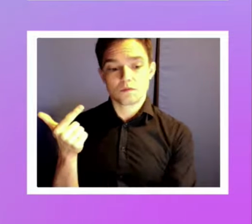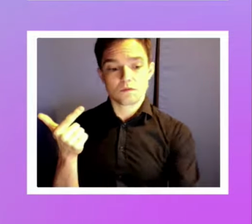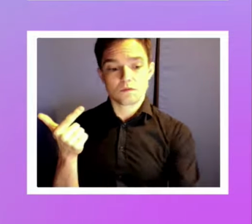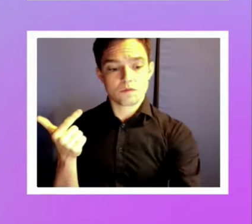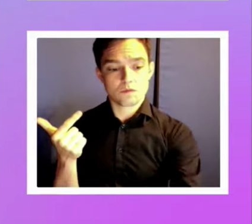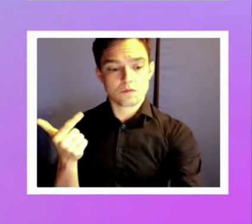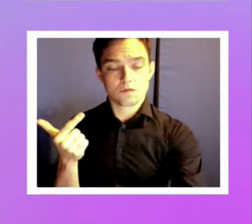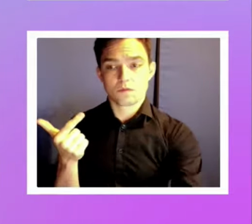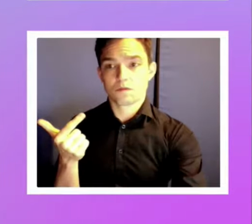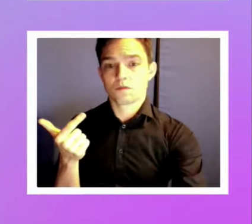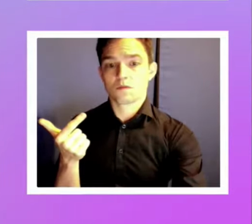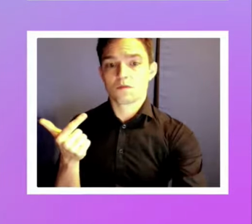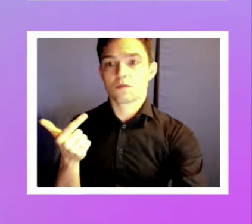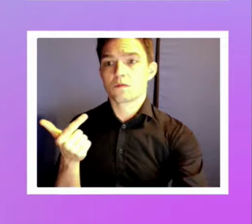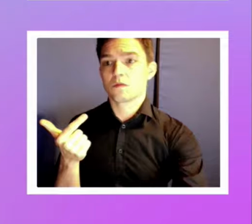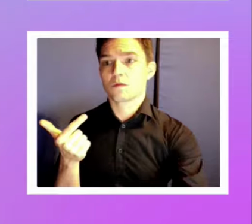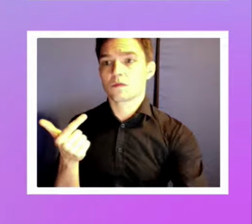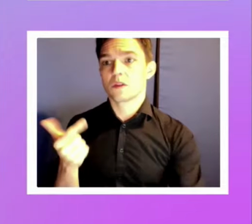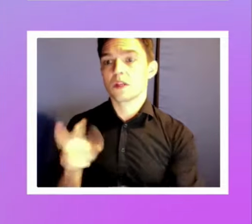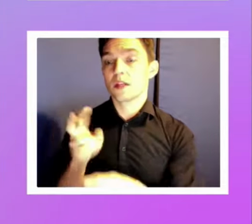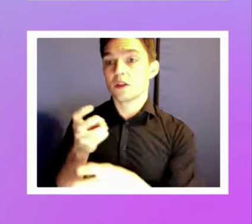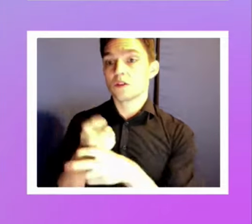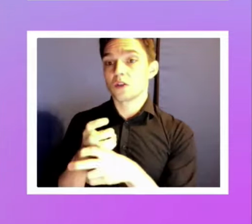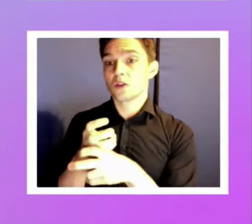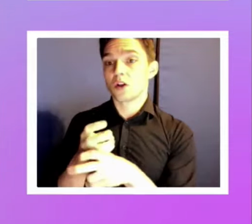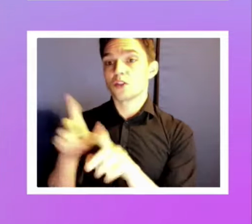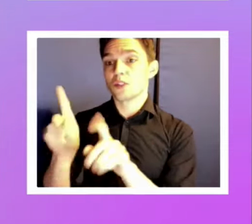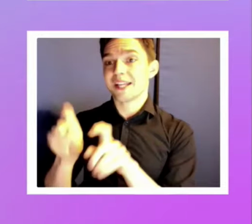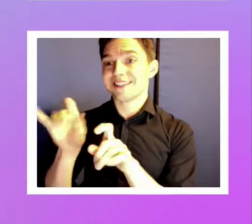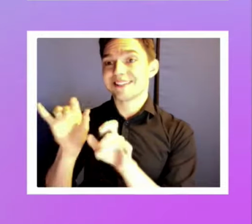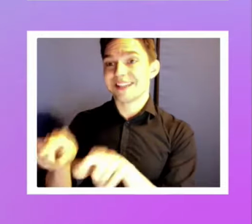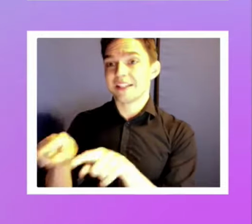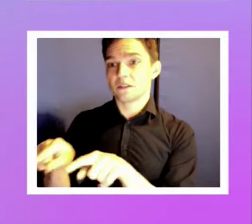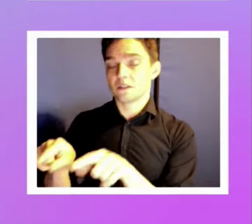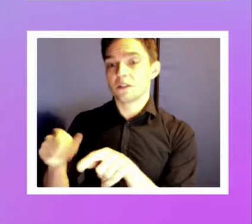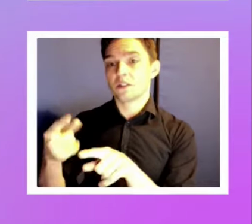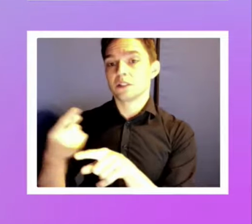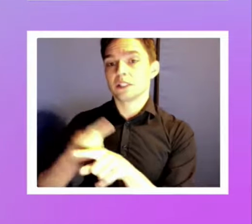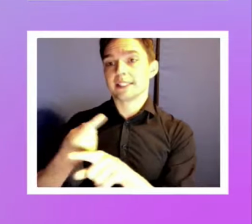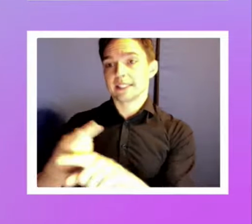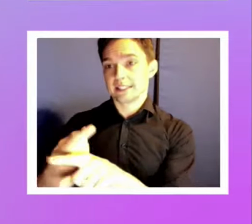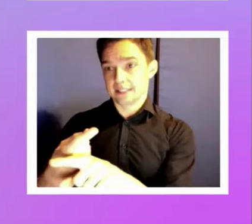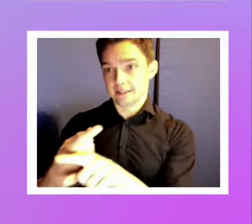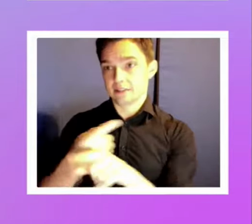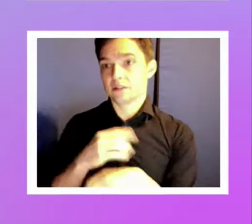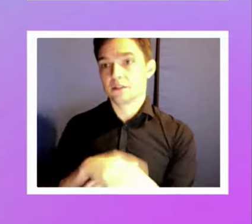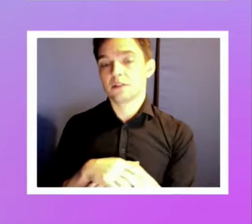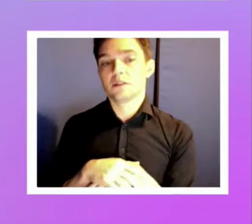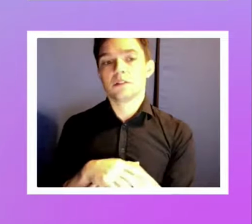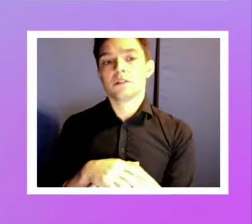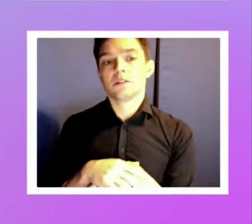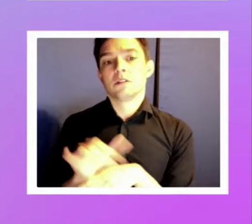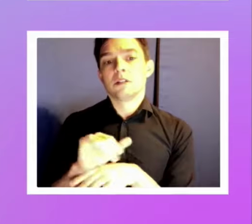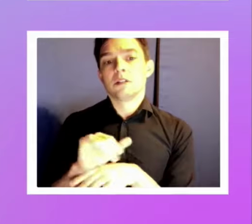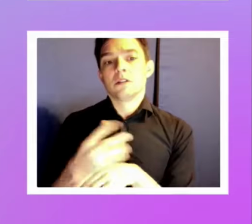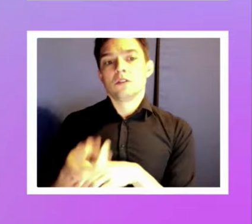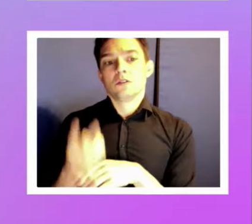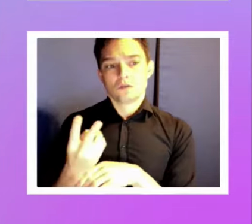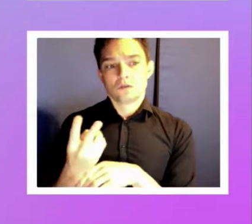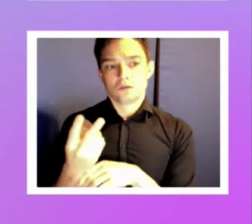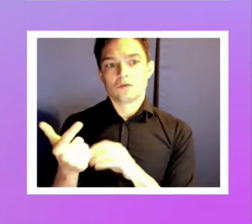to test WCAG very consistently. WCAG 2 was created, the